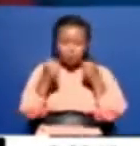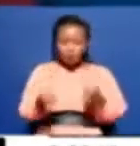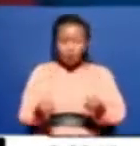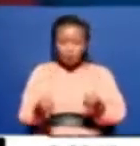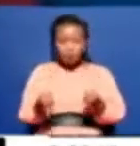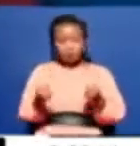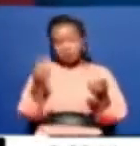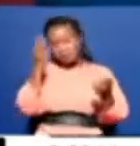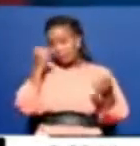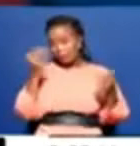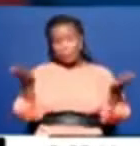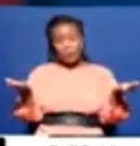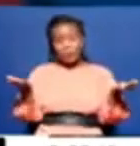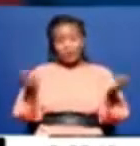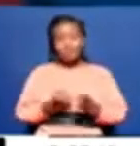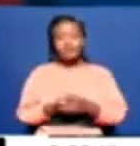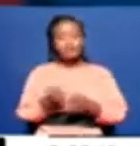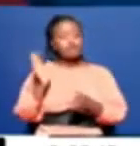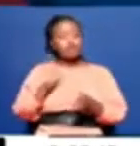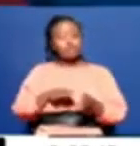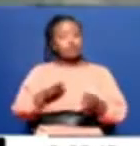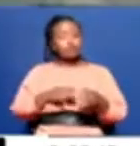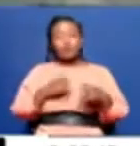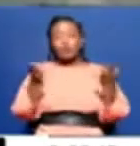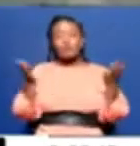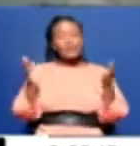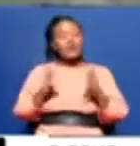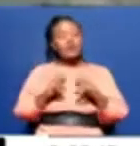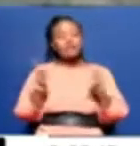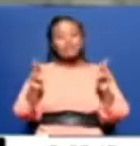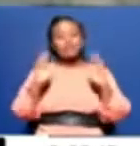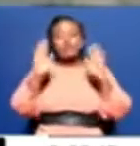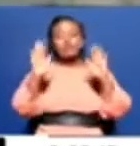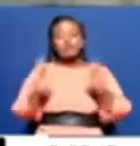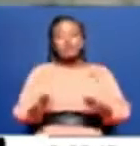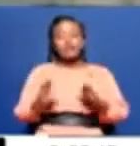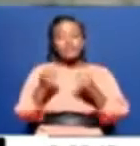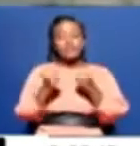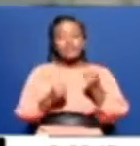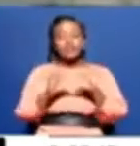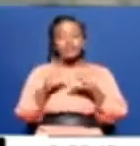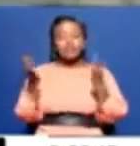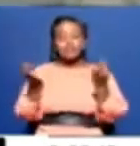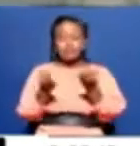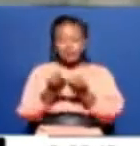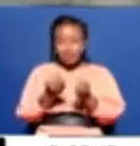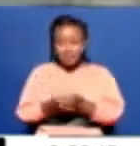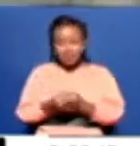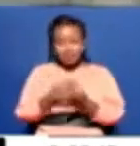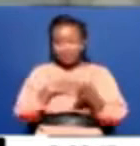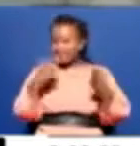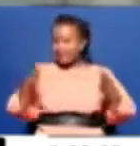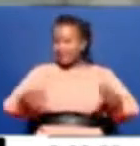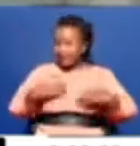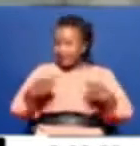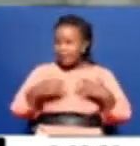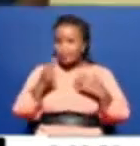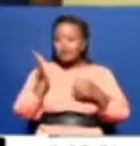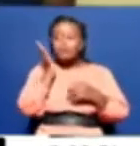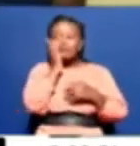because they are the backbone of the family. I didn't know this, how it felt to be a mom. So